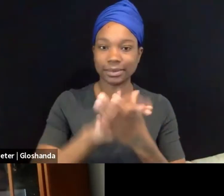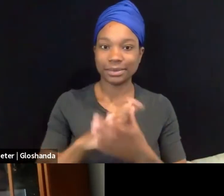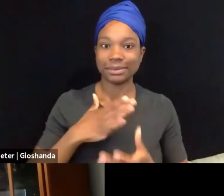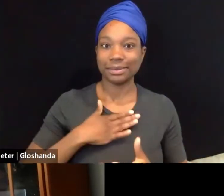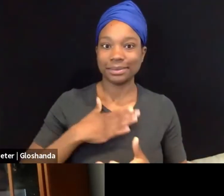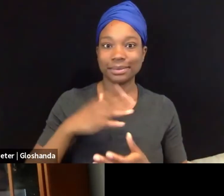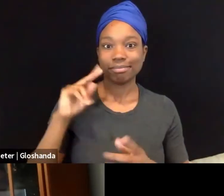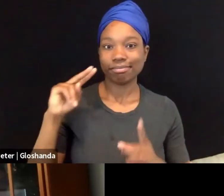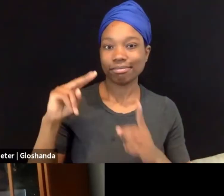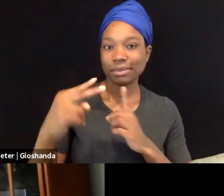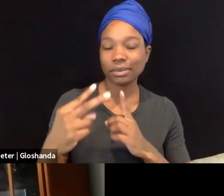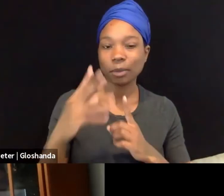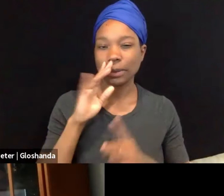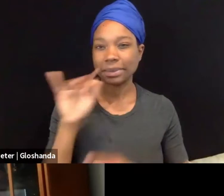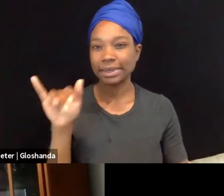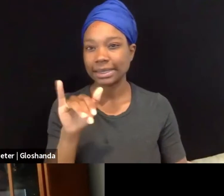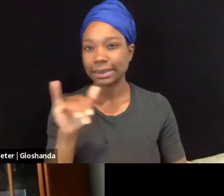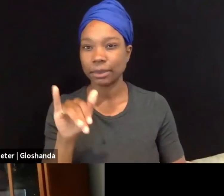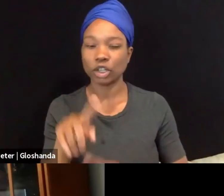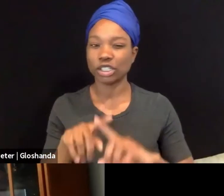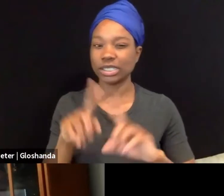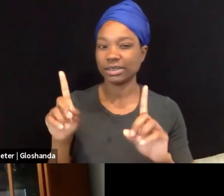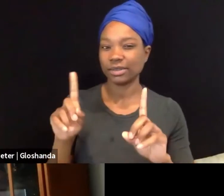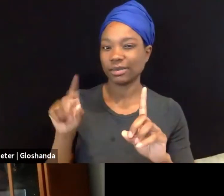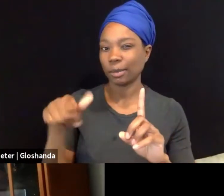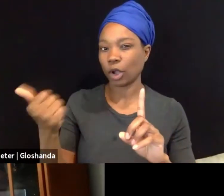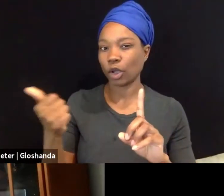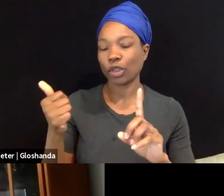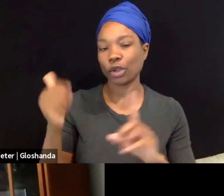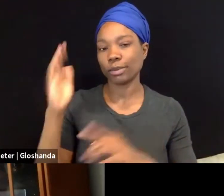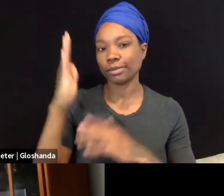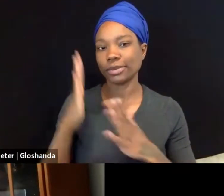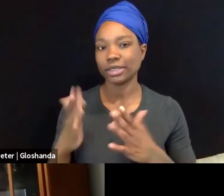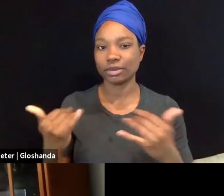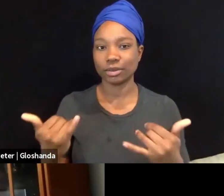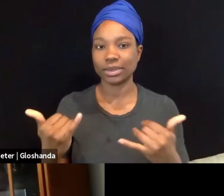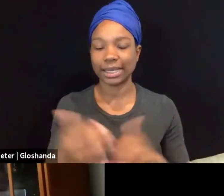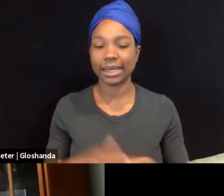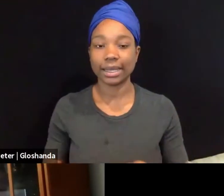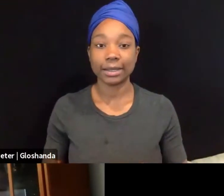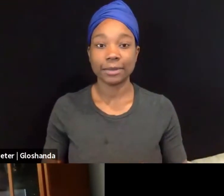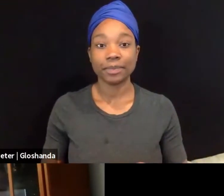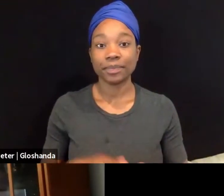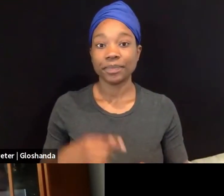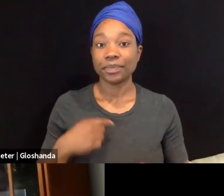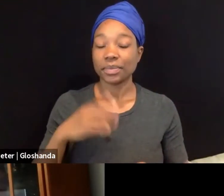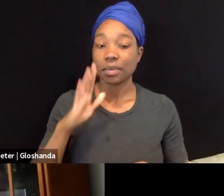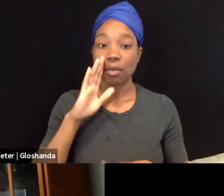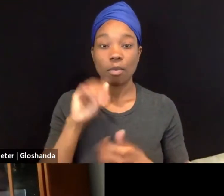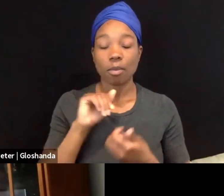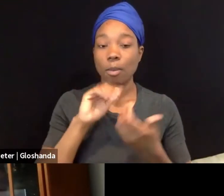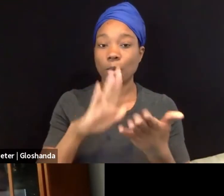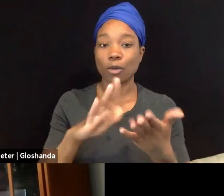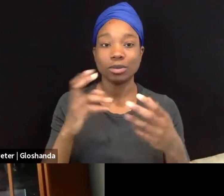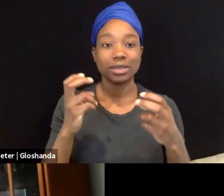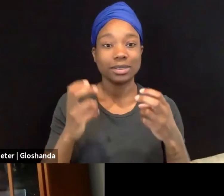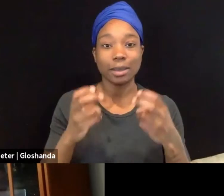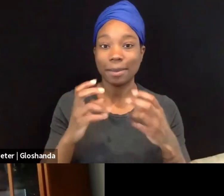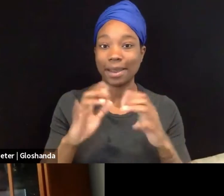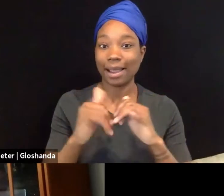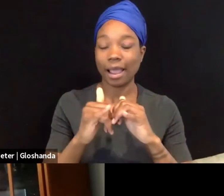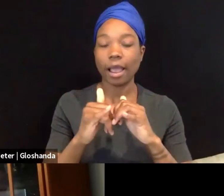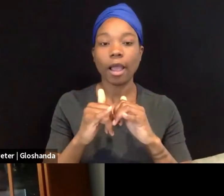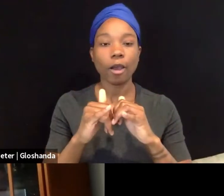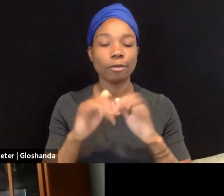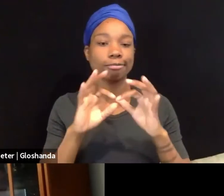both similar and different to the other panelists that we'll be hearing. I'm going to be approaching this topic from an aging